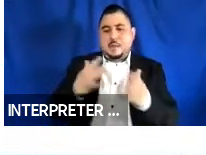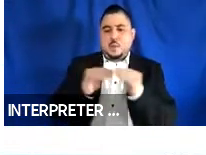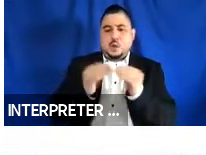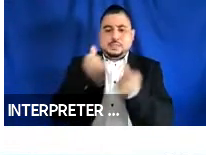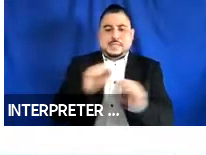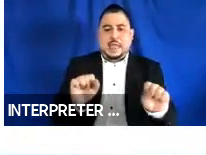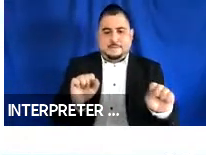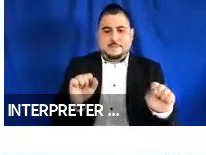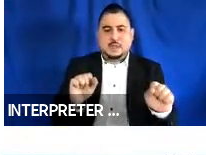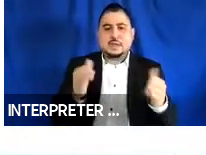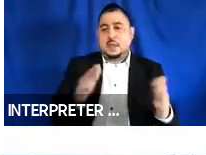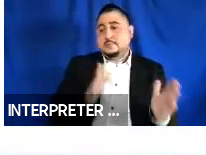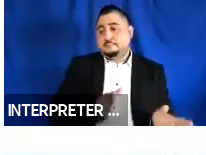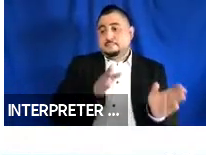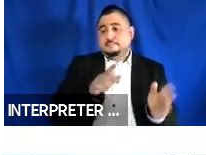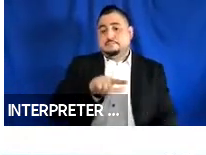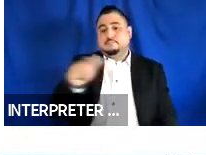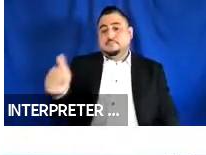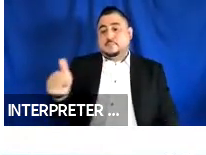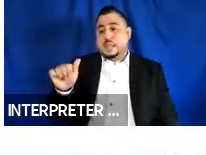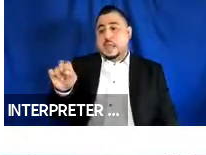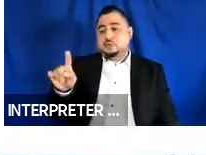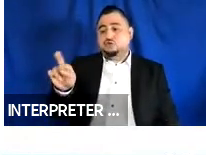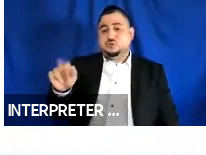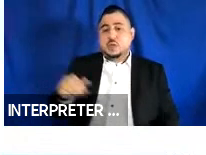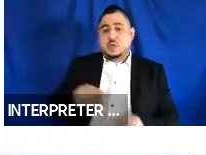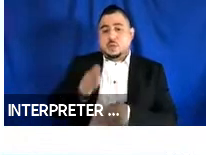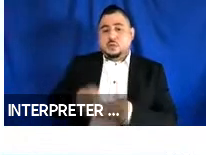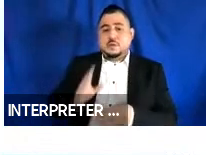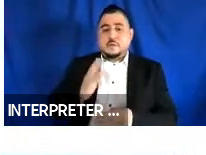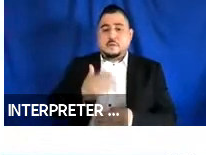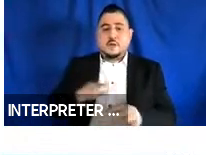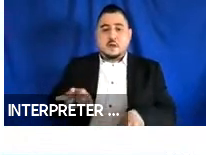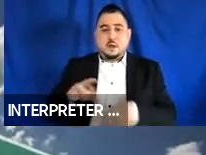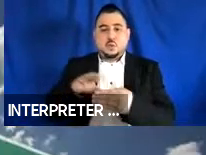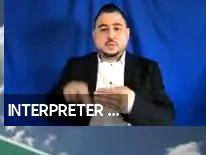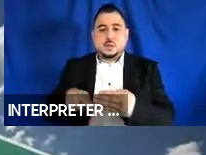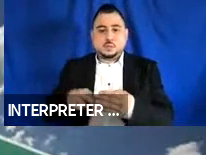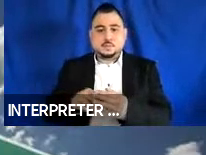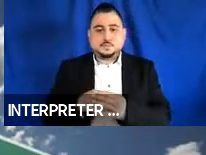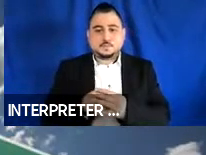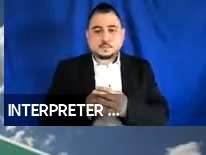Now I will pass it along to Andrea, who will share the conclusions of our findings.